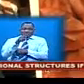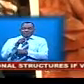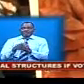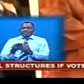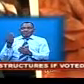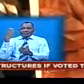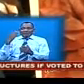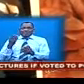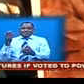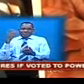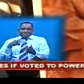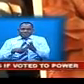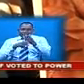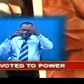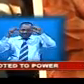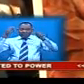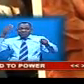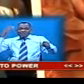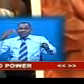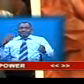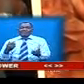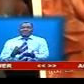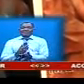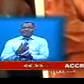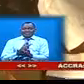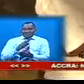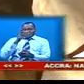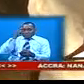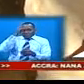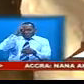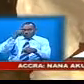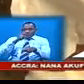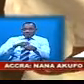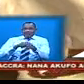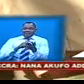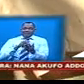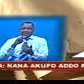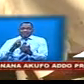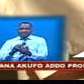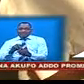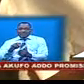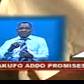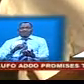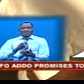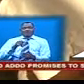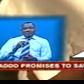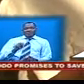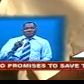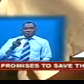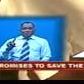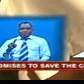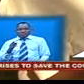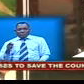Alhaji Aliu Mahama was Vice President of the Republic of Ghana from 7 January 2001 to